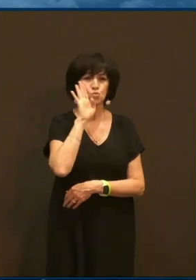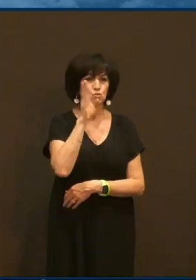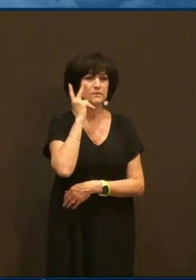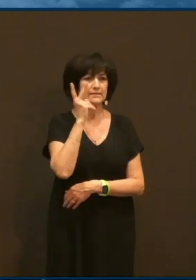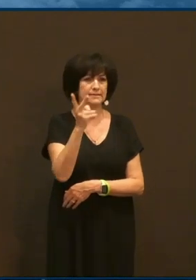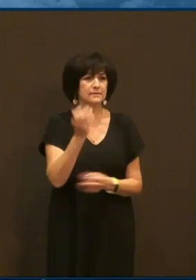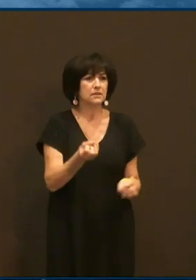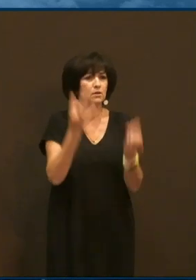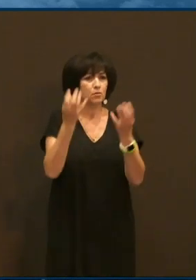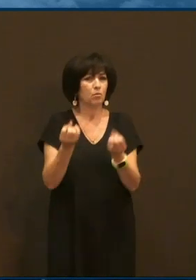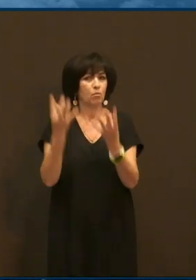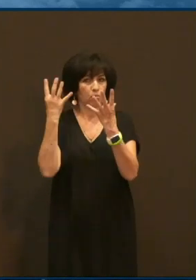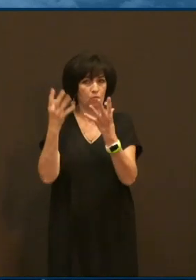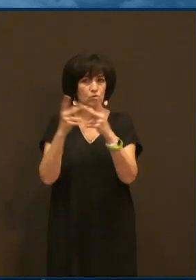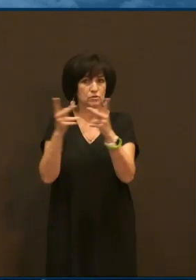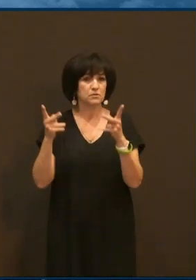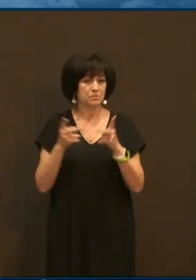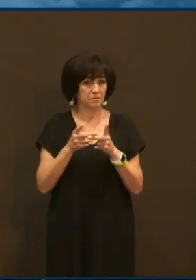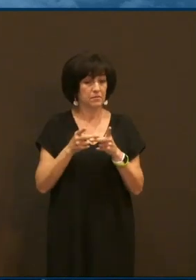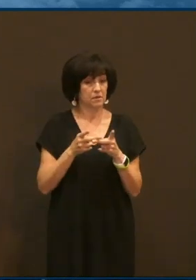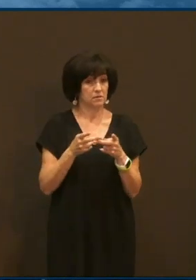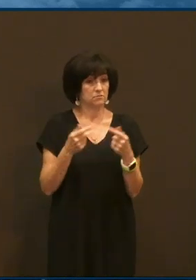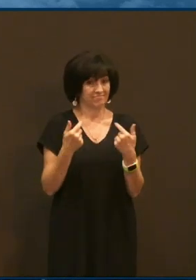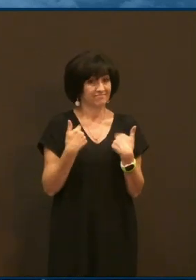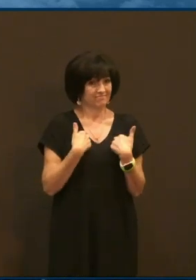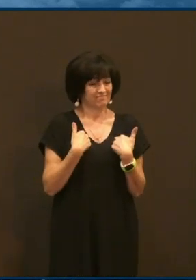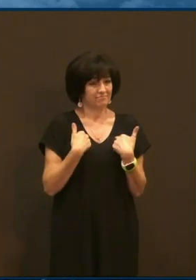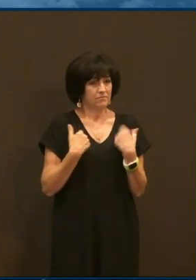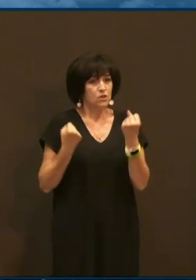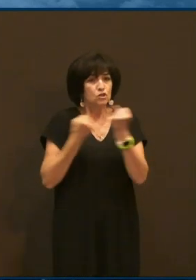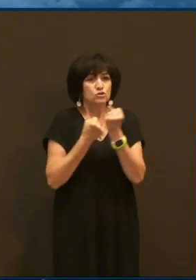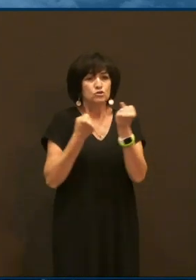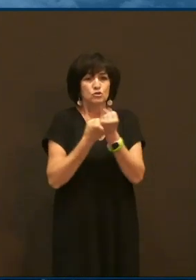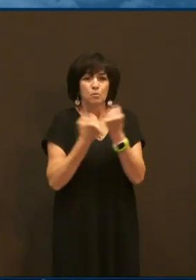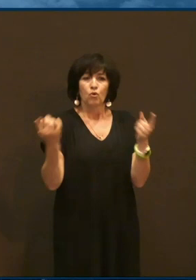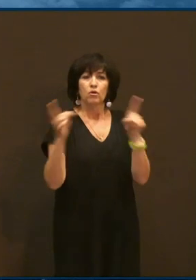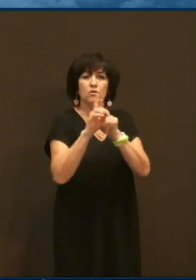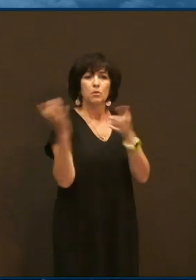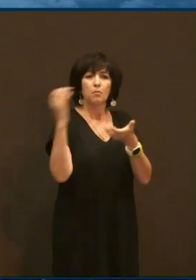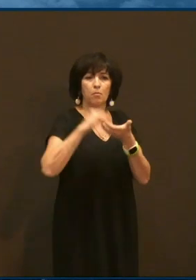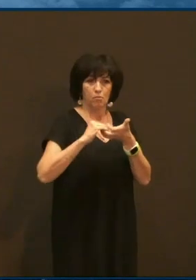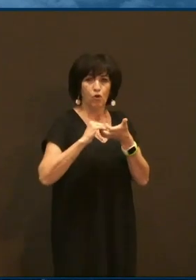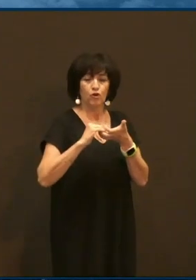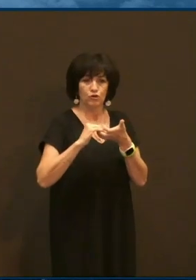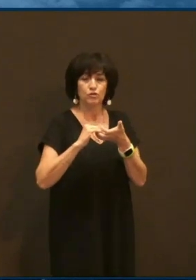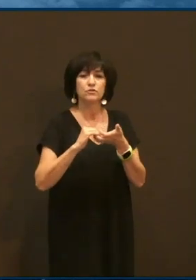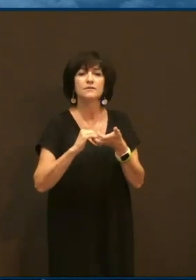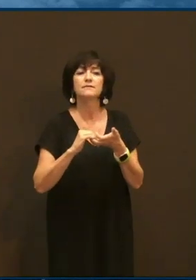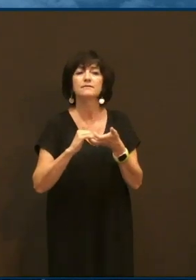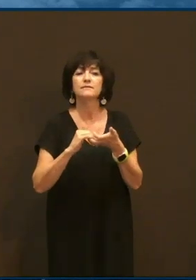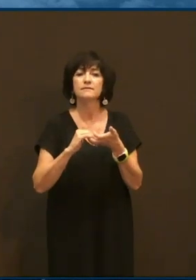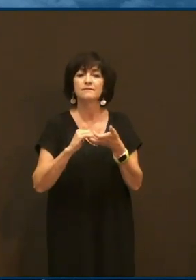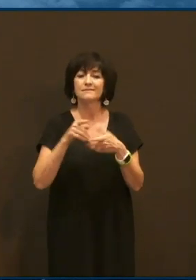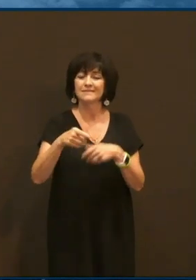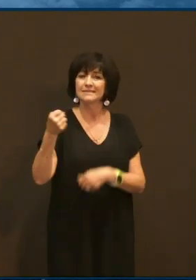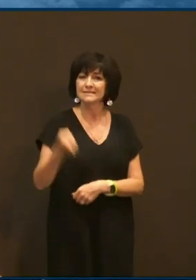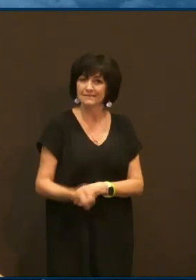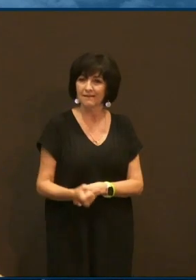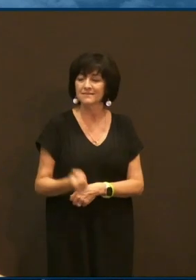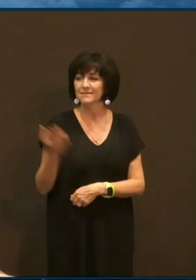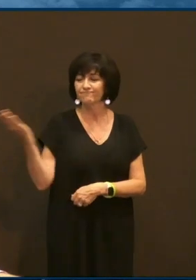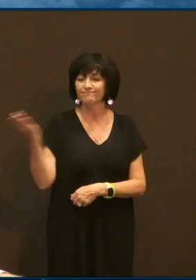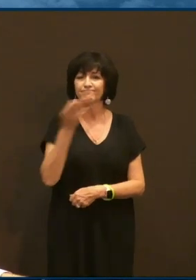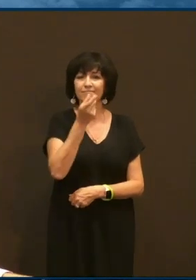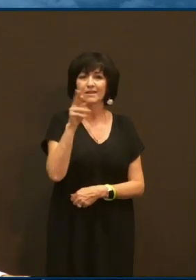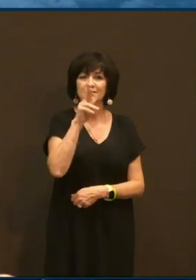to kind of tag team with Dr. Rattay was saying about the concern down with Senior Week is we're doing our best to